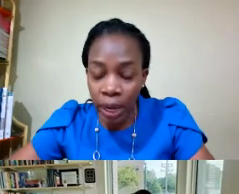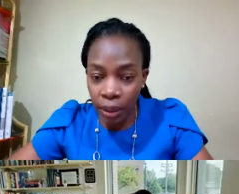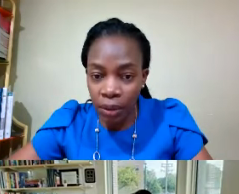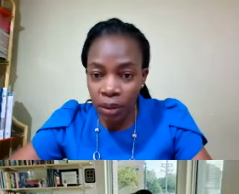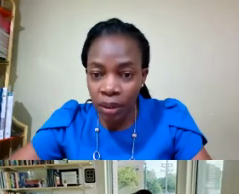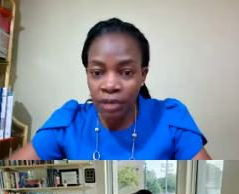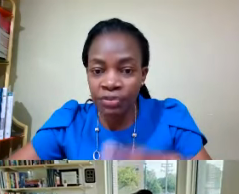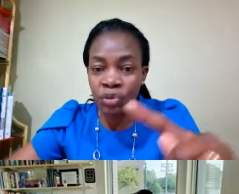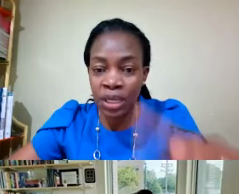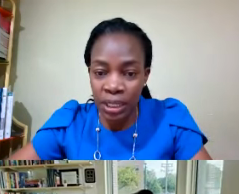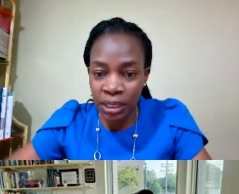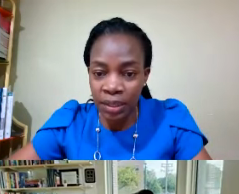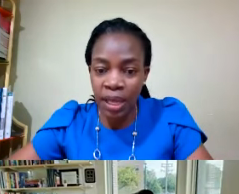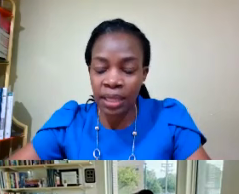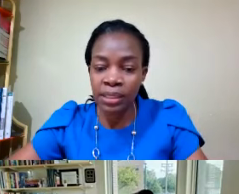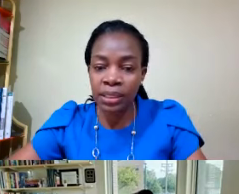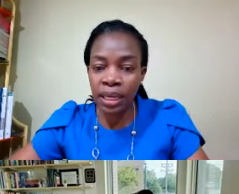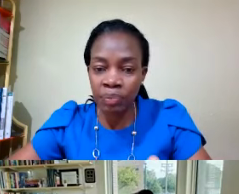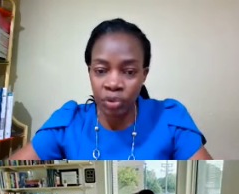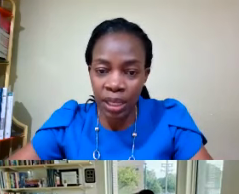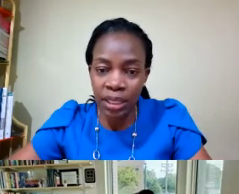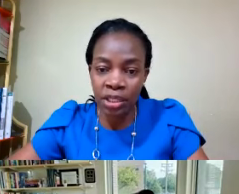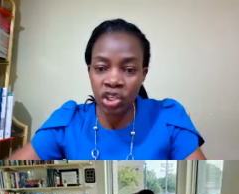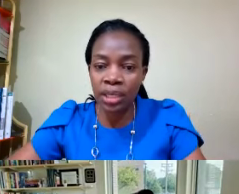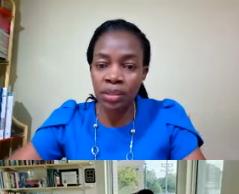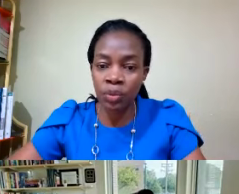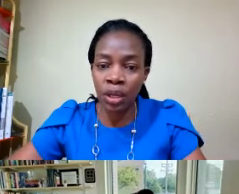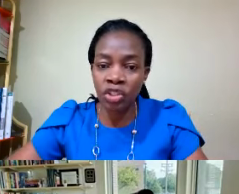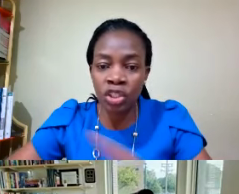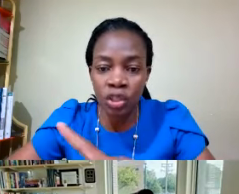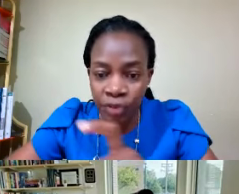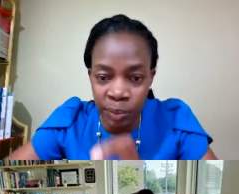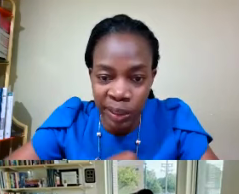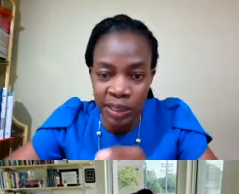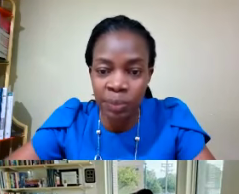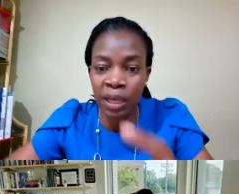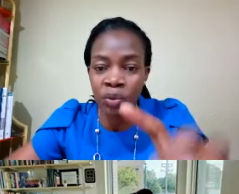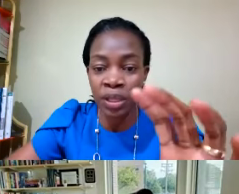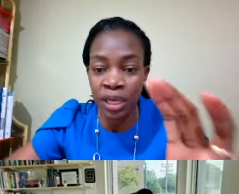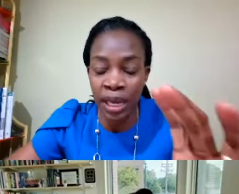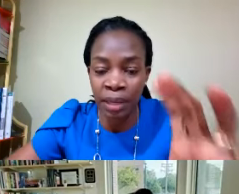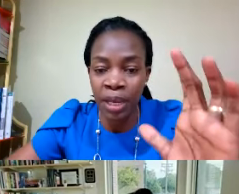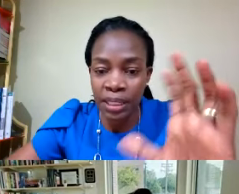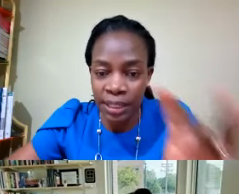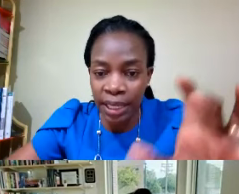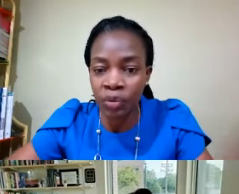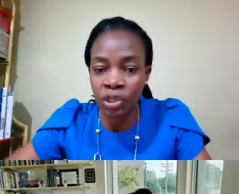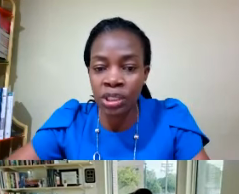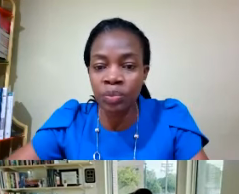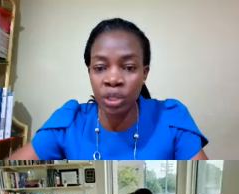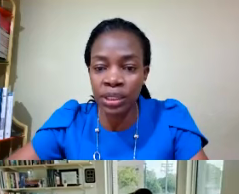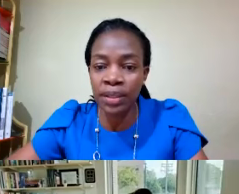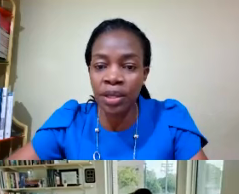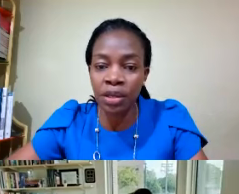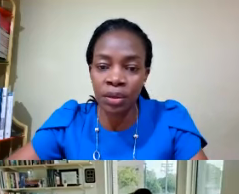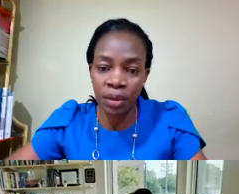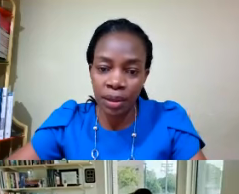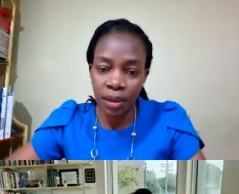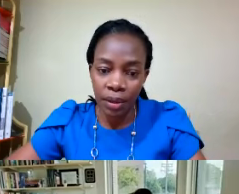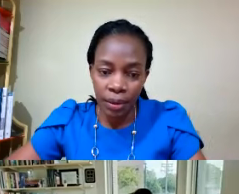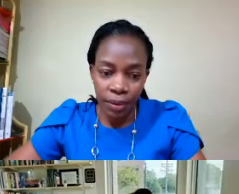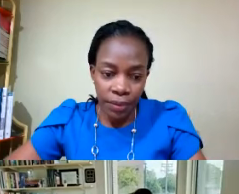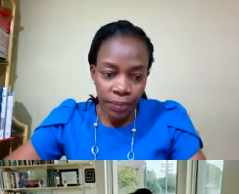as well, if you need that. And I put that in the chat as well. Just look for the participant with the name sign language interpreter. Thank